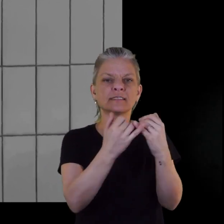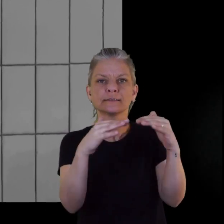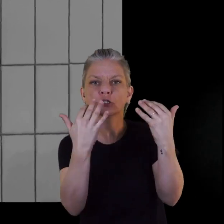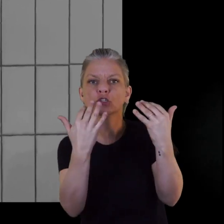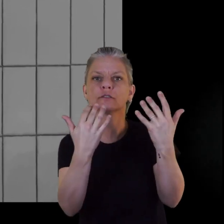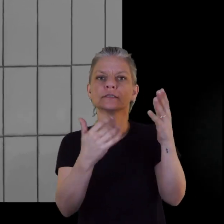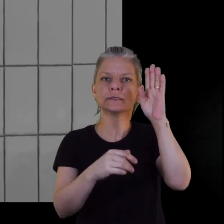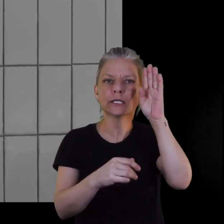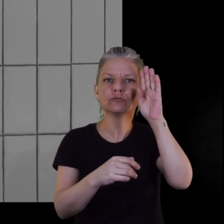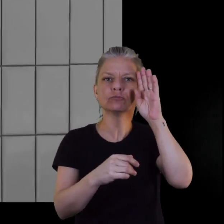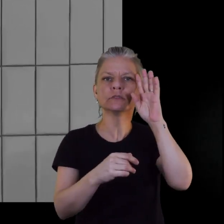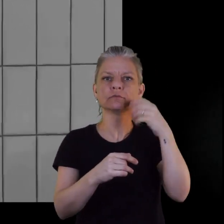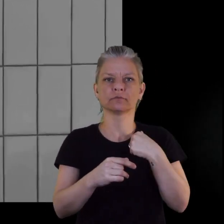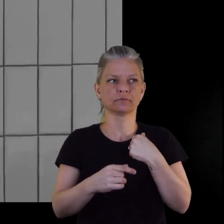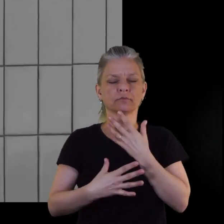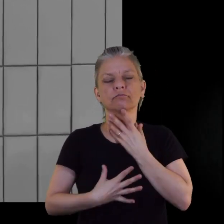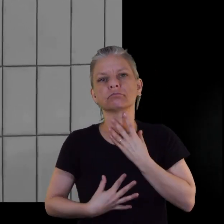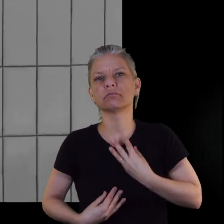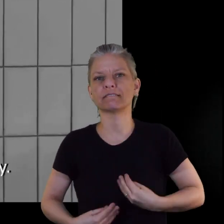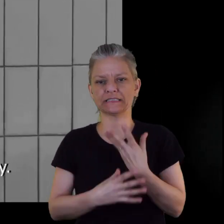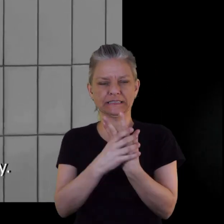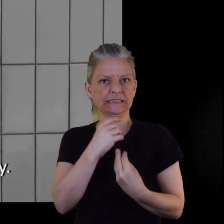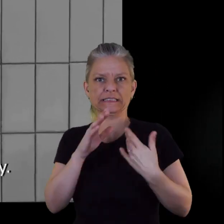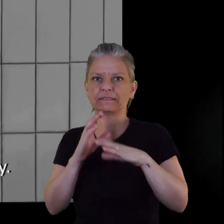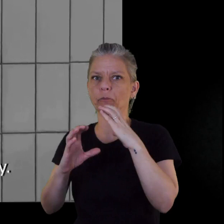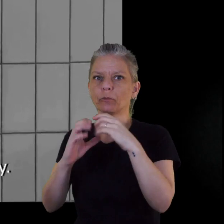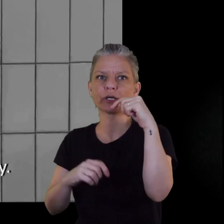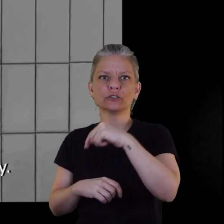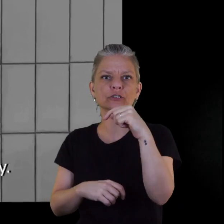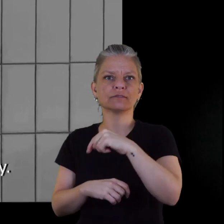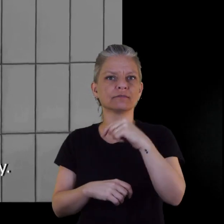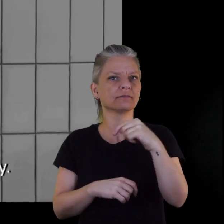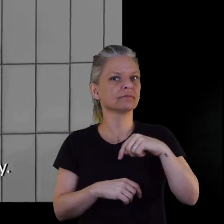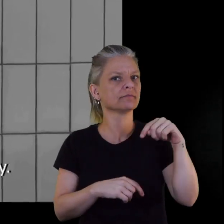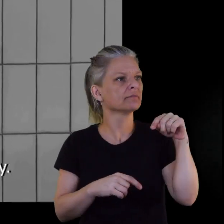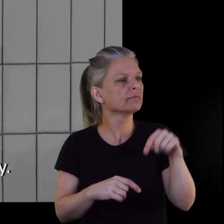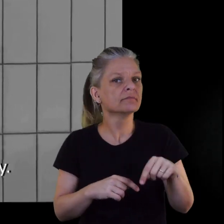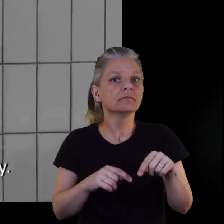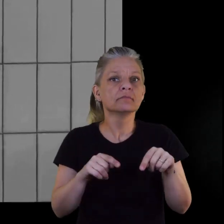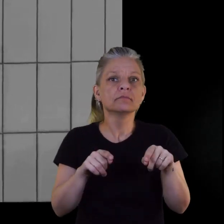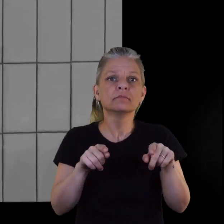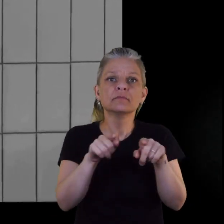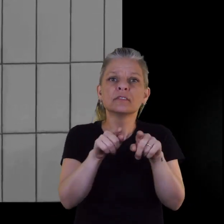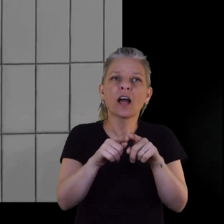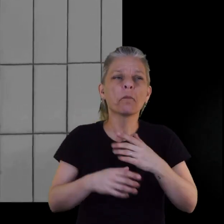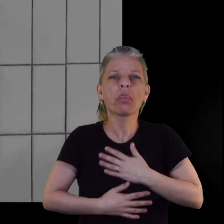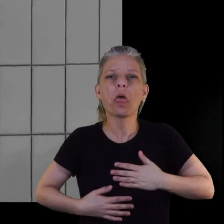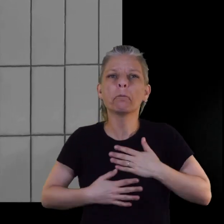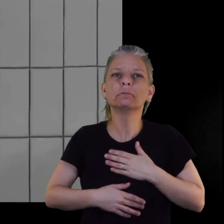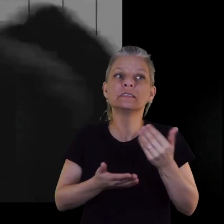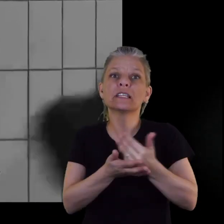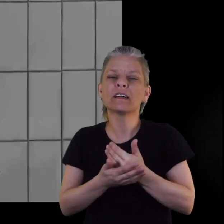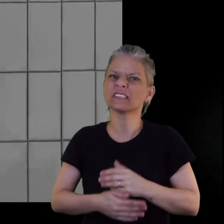danger, deprive myself of communication. But this dry numbness ain't the same as safety.